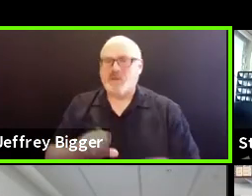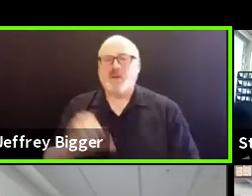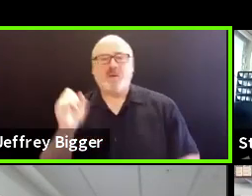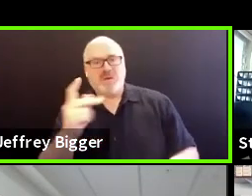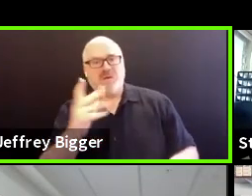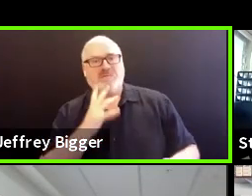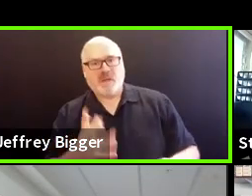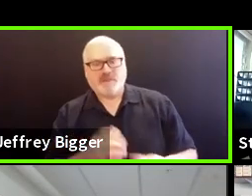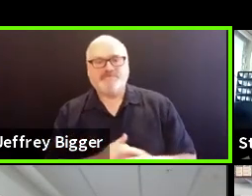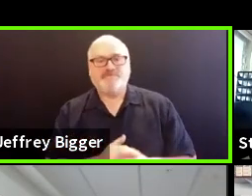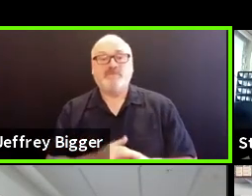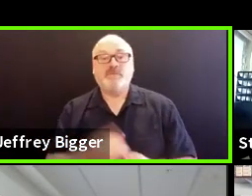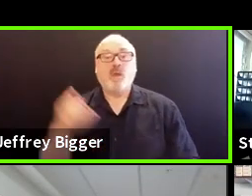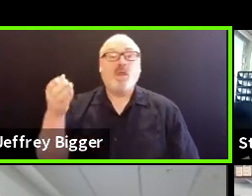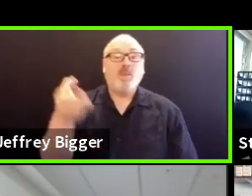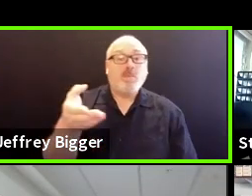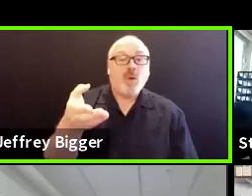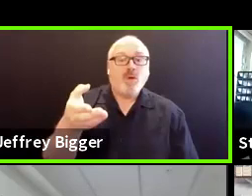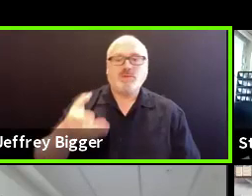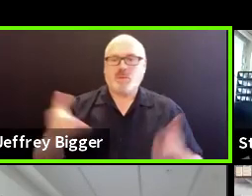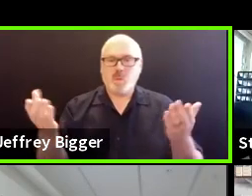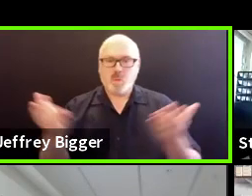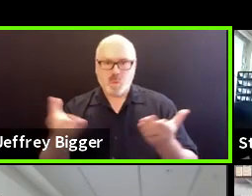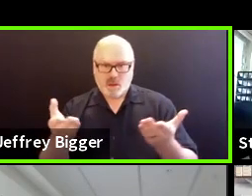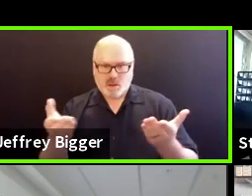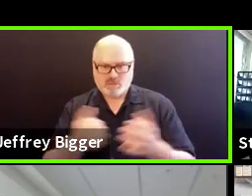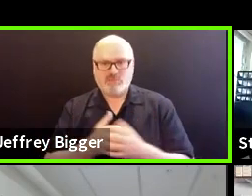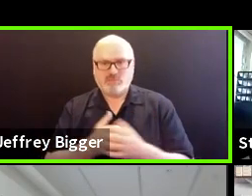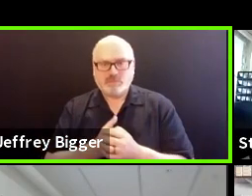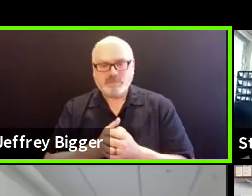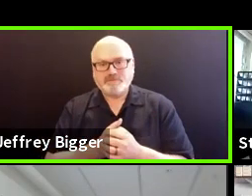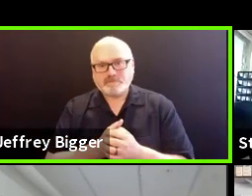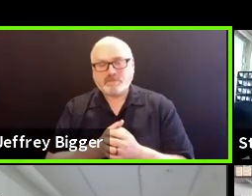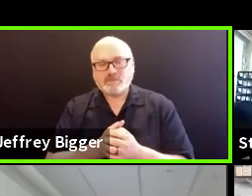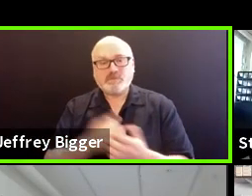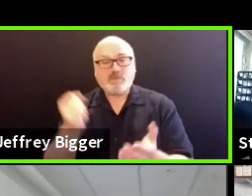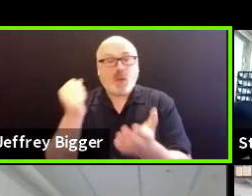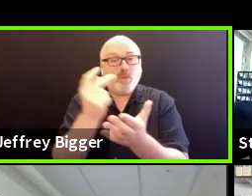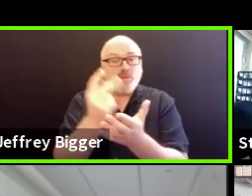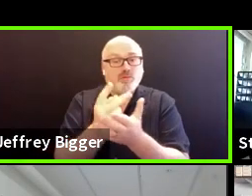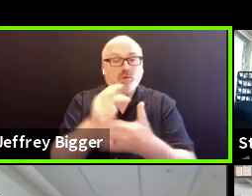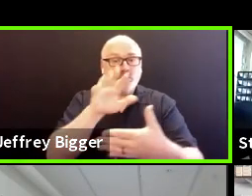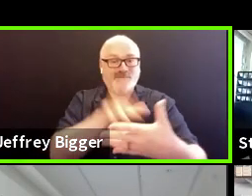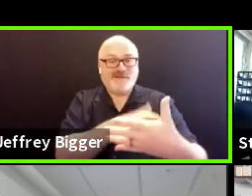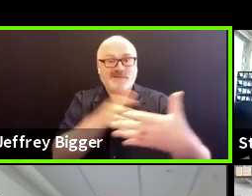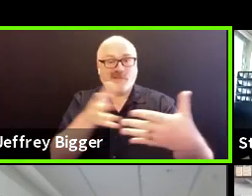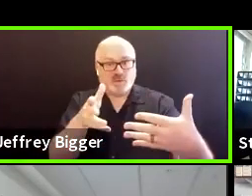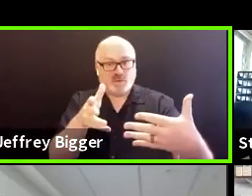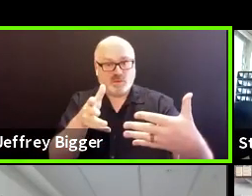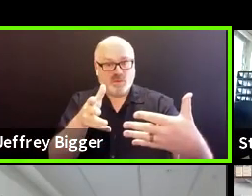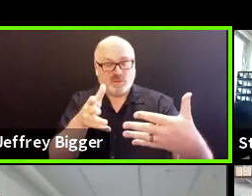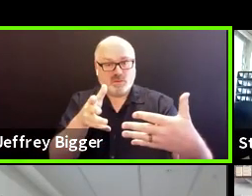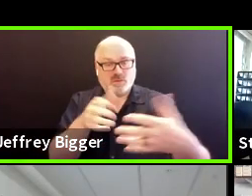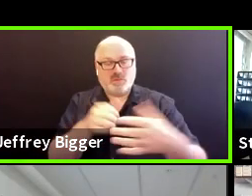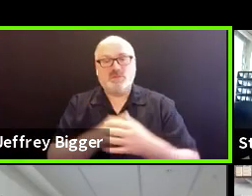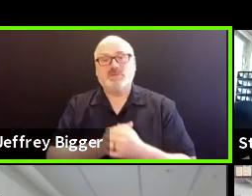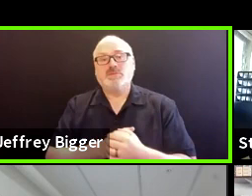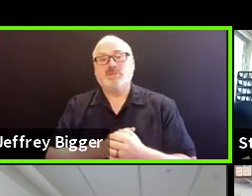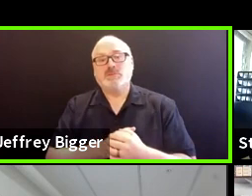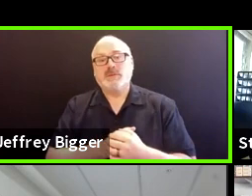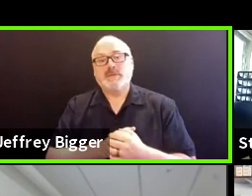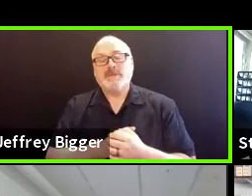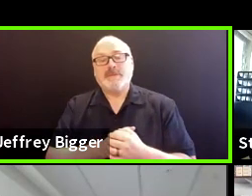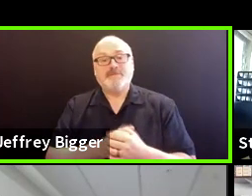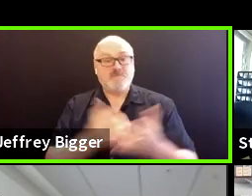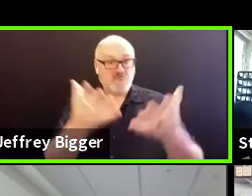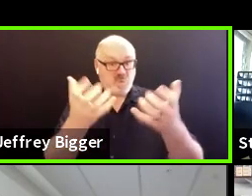So the motion would be then to approve the schedule. Do you want